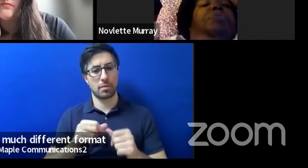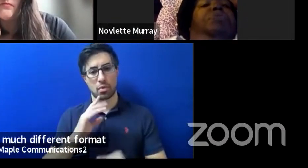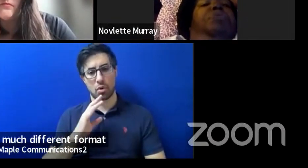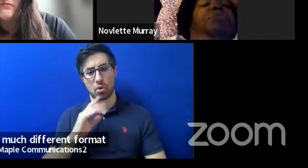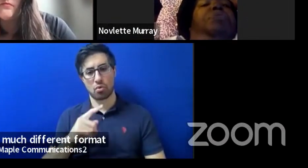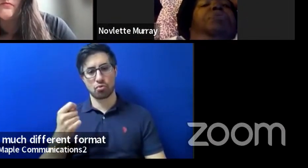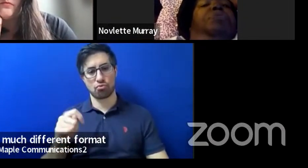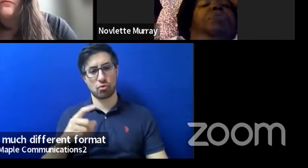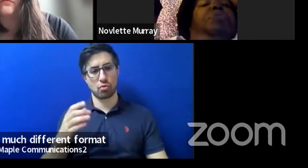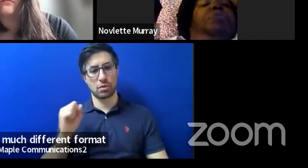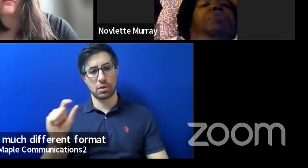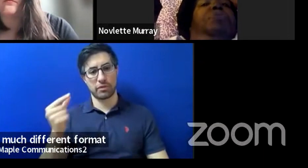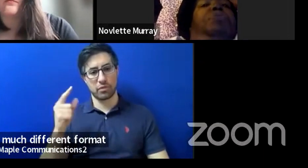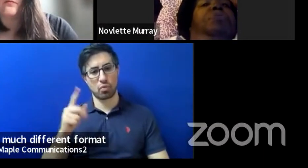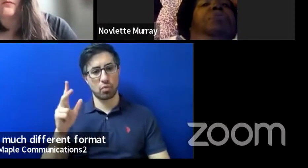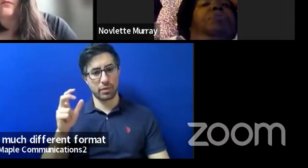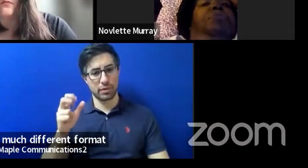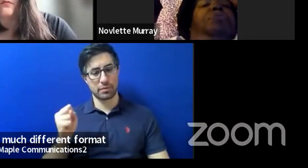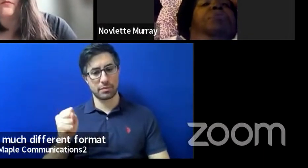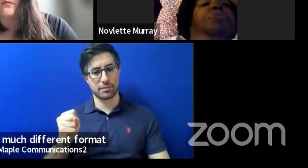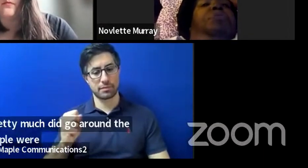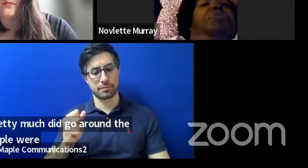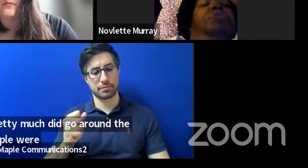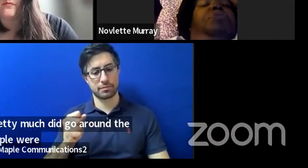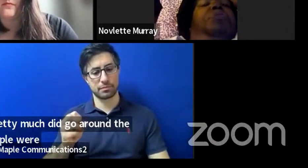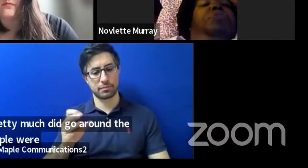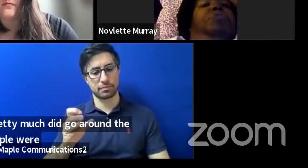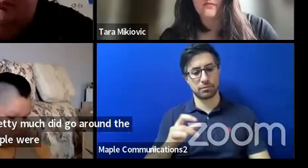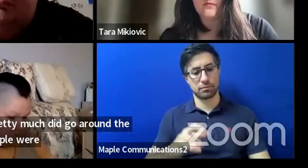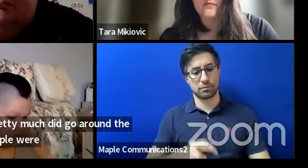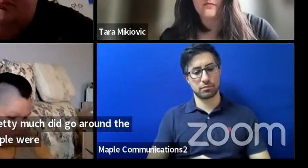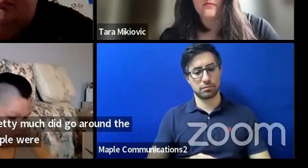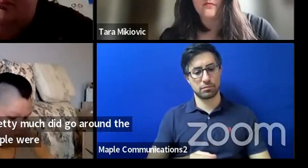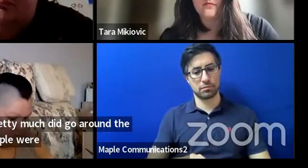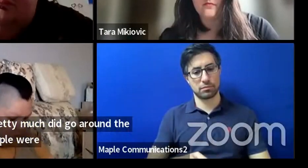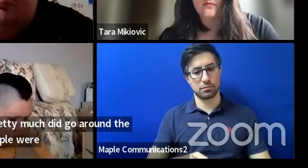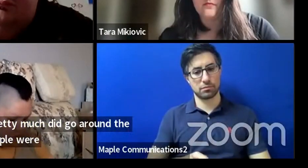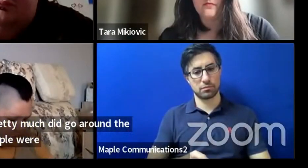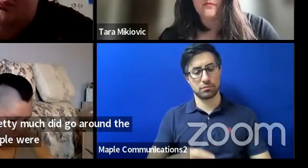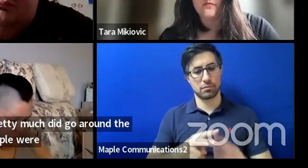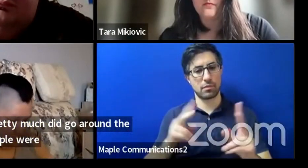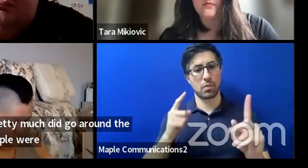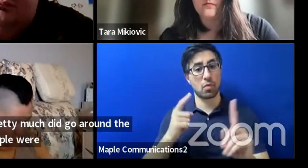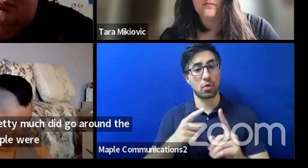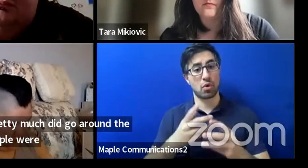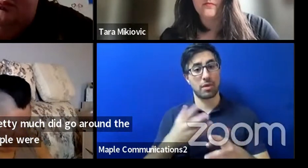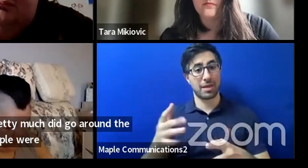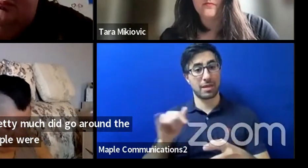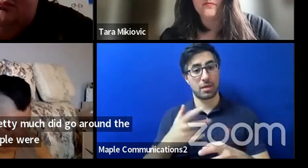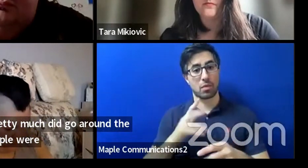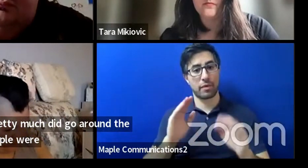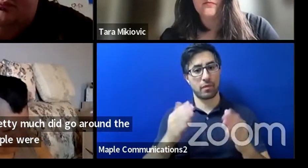try and get the government to listen. Now, there's a very particular thing that